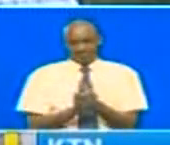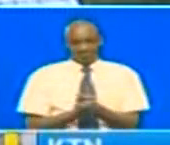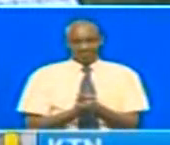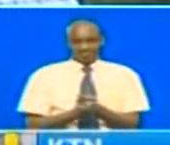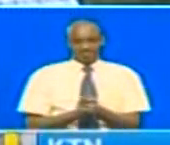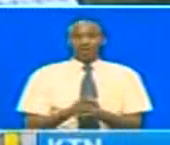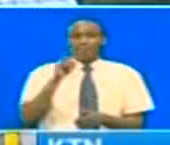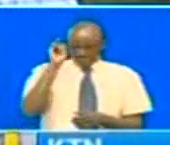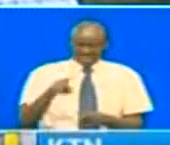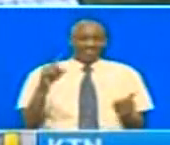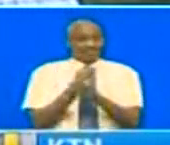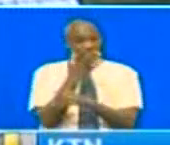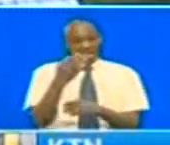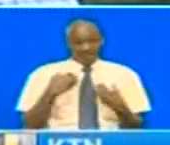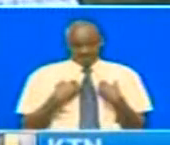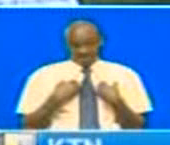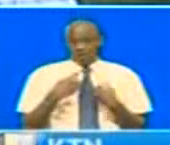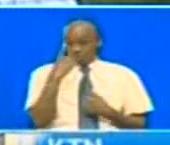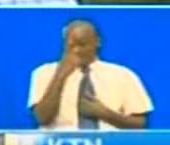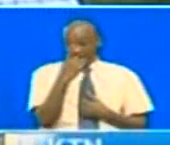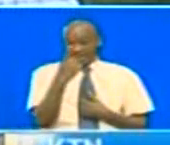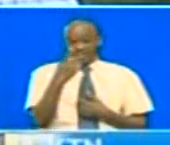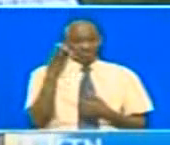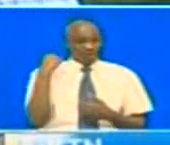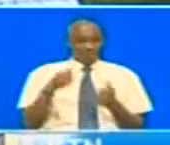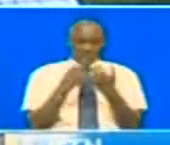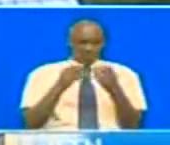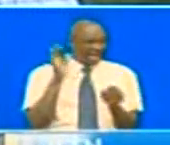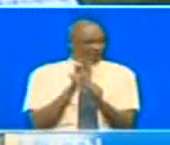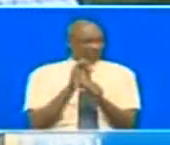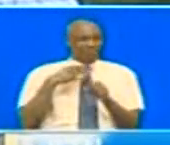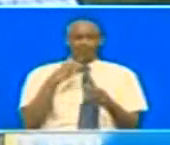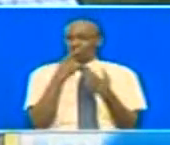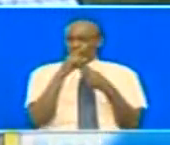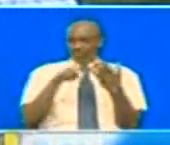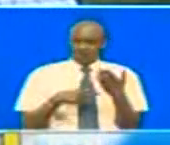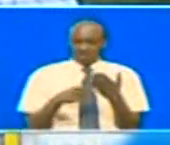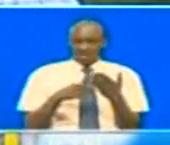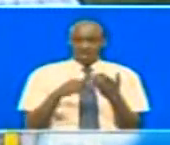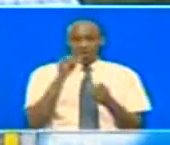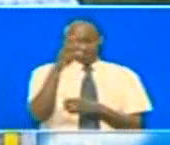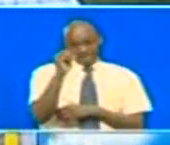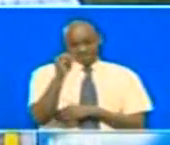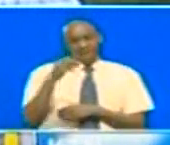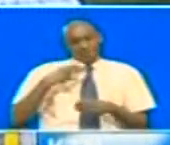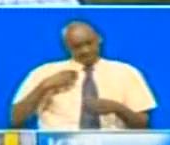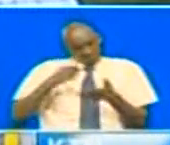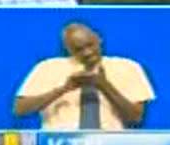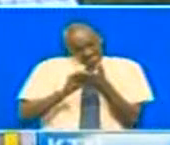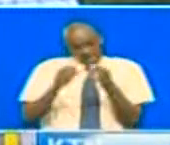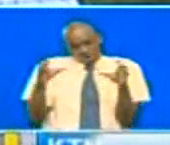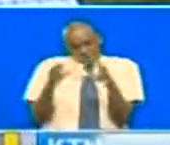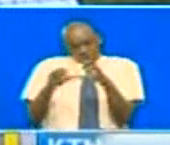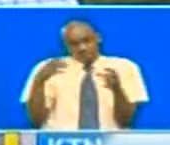must make a difference. One of the things that has been talked about a lot concerning ODM is the secretariat.